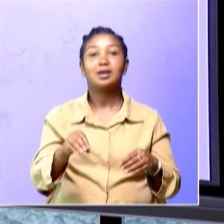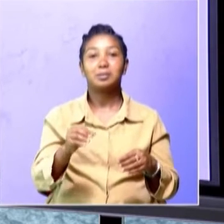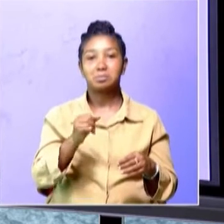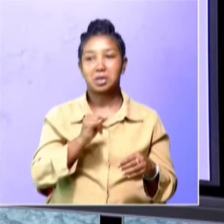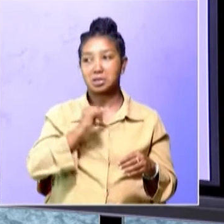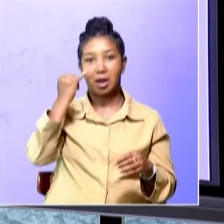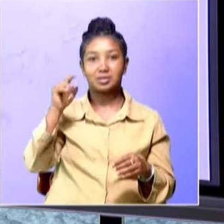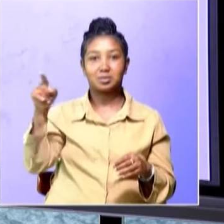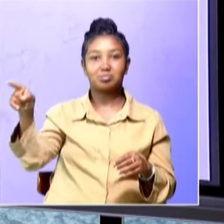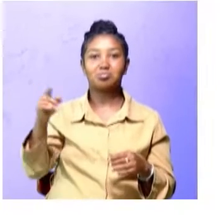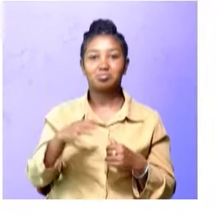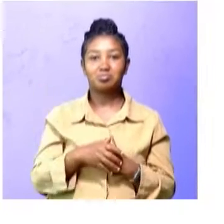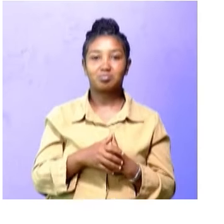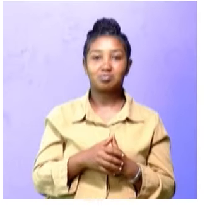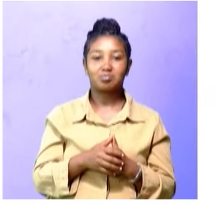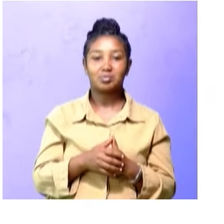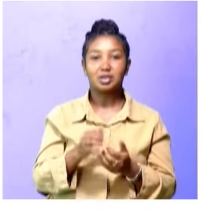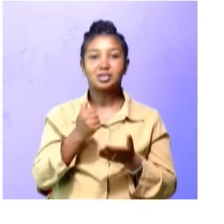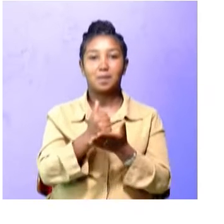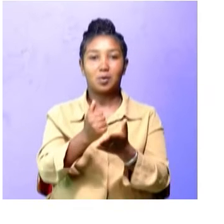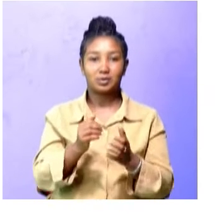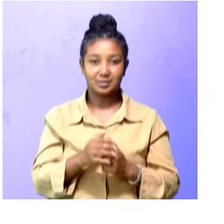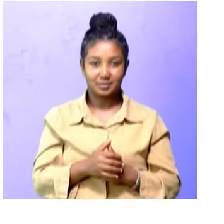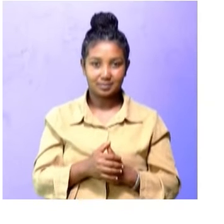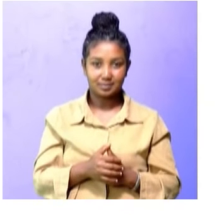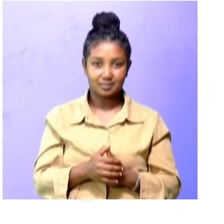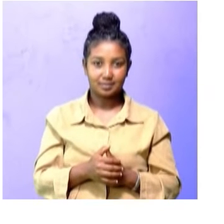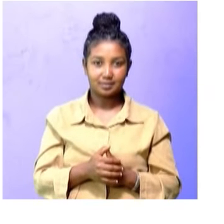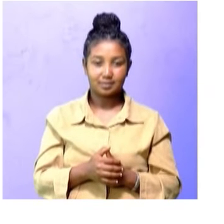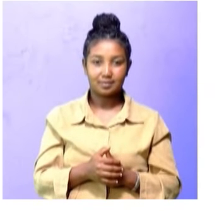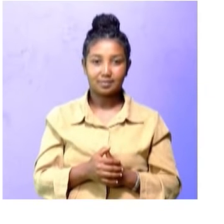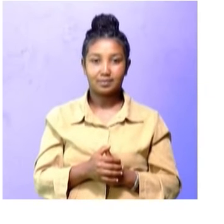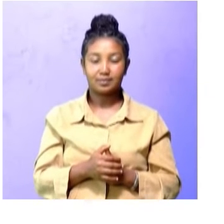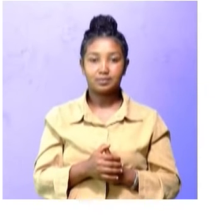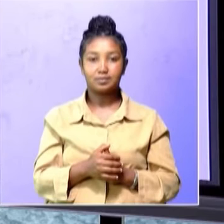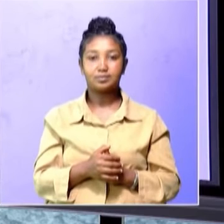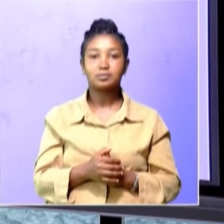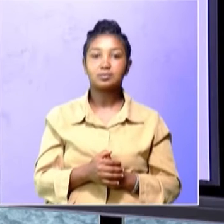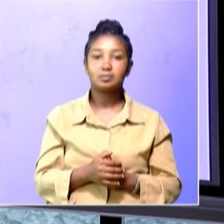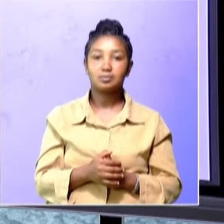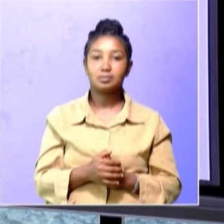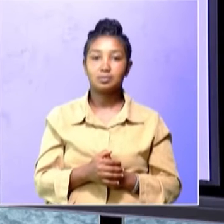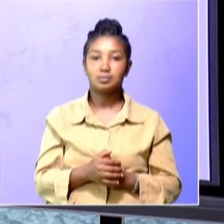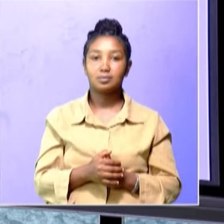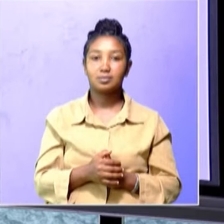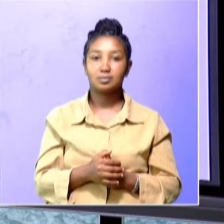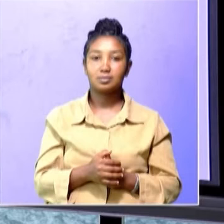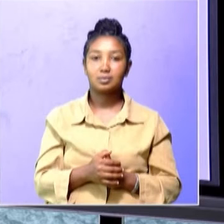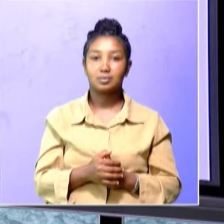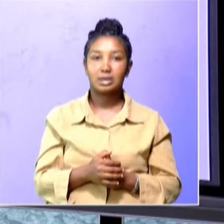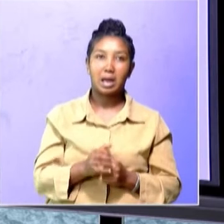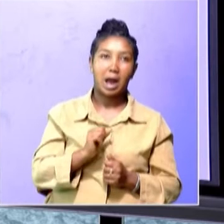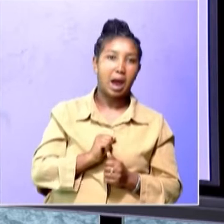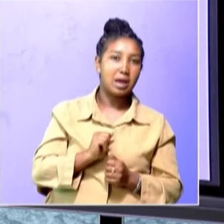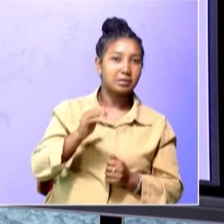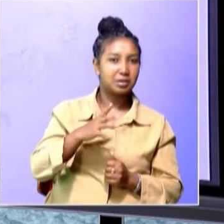our opinion. We said what? We support it. So, what do we say? We can say, you don't necessarily have to say I think